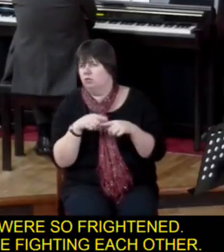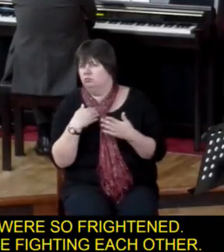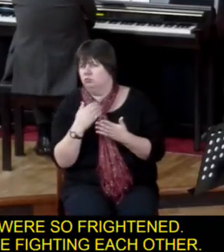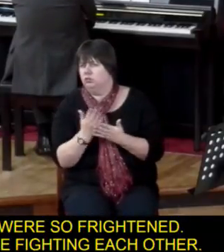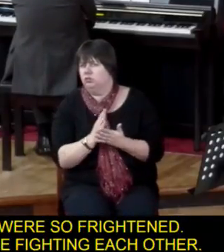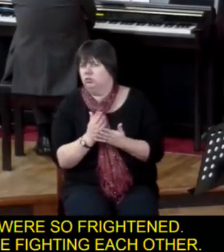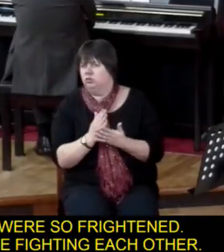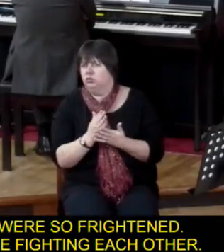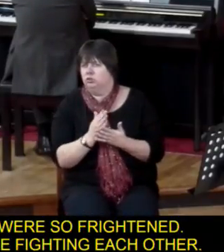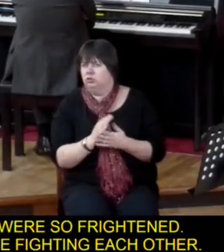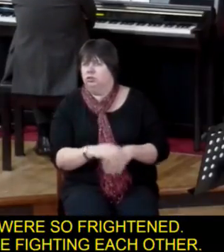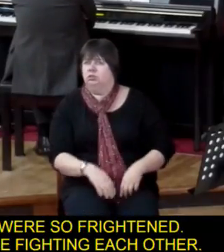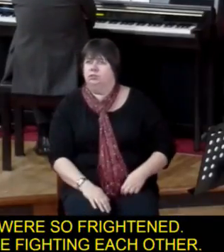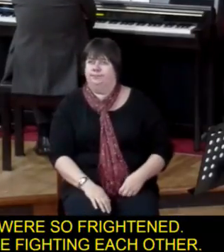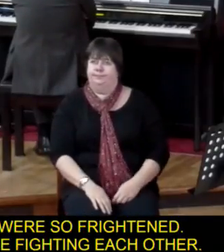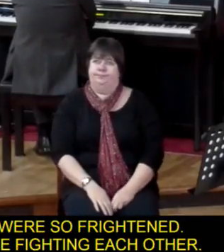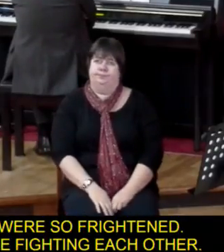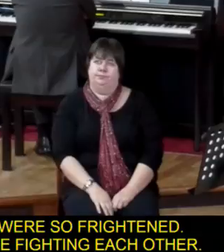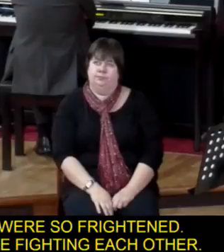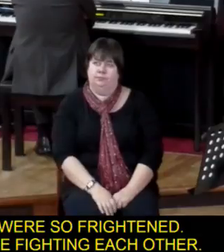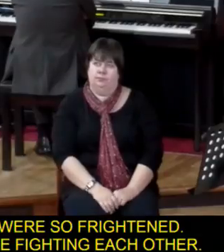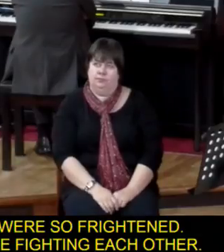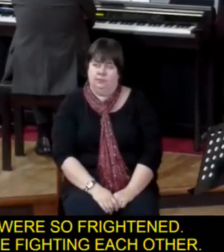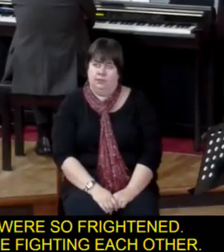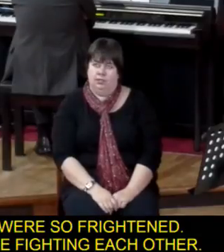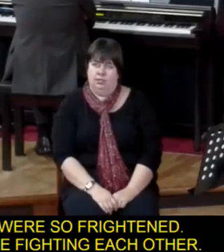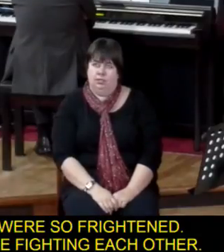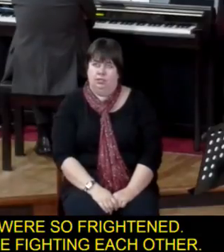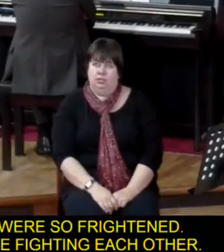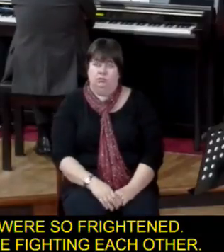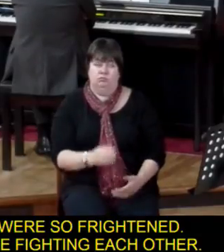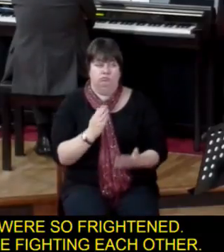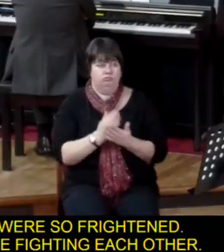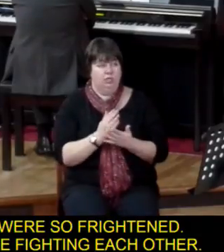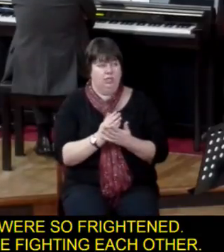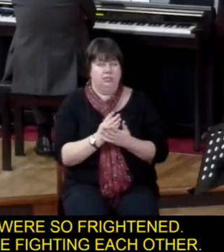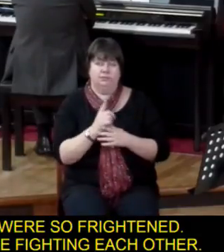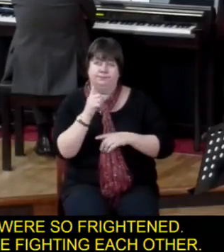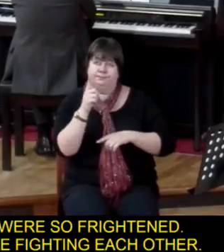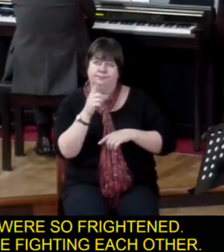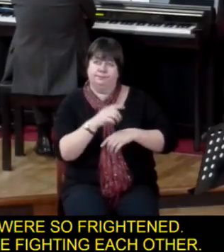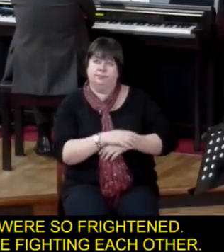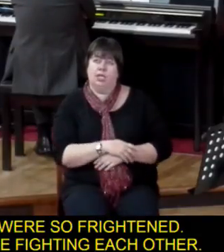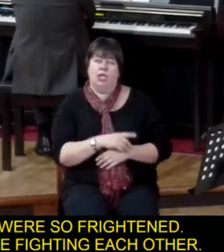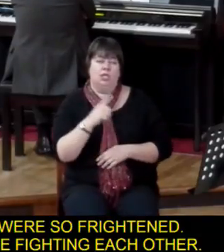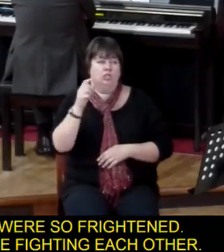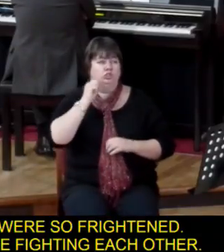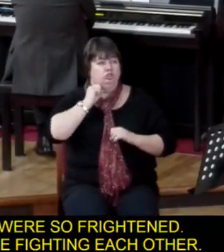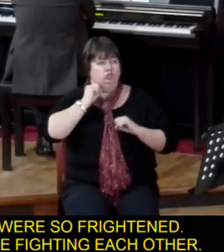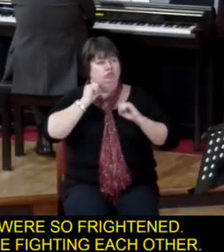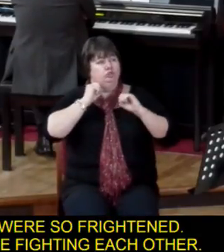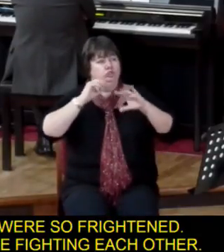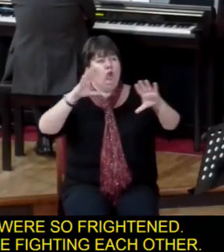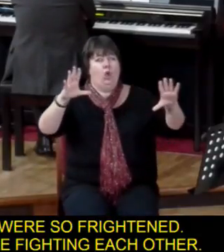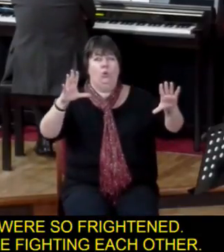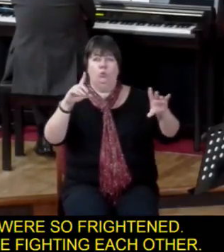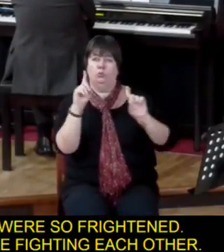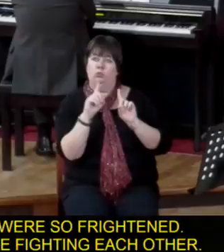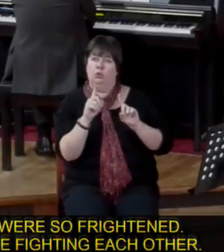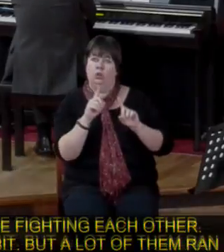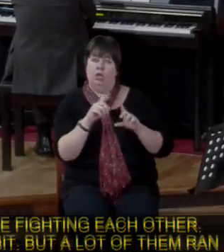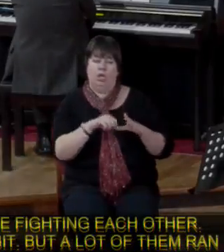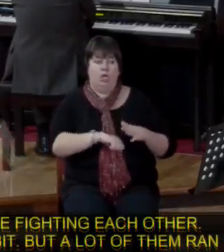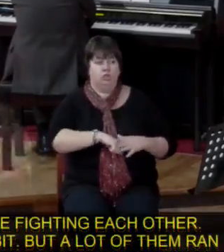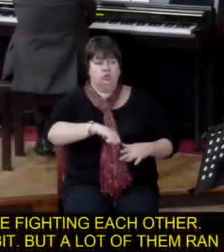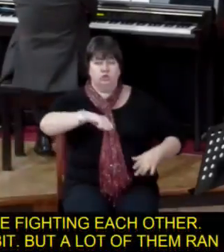another one? Was that the last one? Yeah, there it is there. I thought I had another one. That was what they shouted. That was what Ewan was telling us.